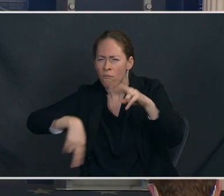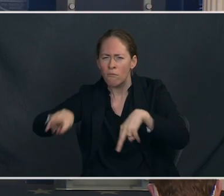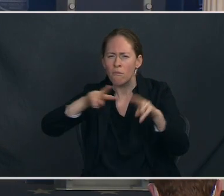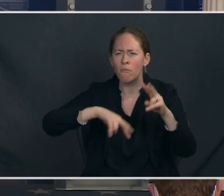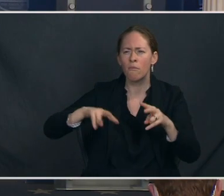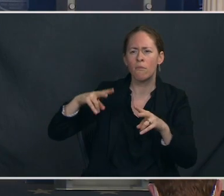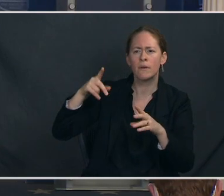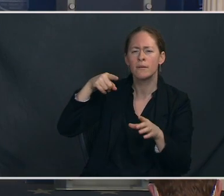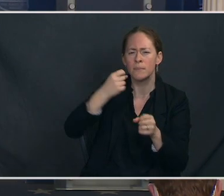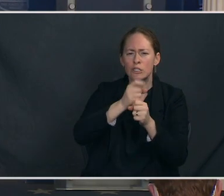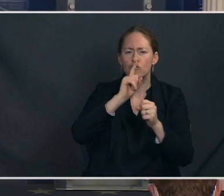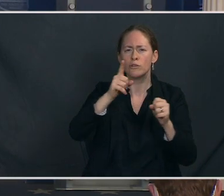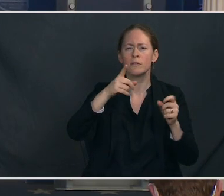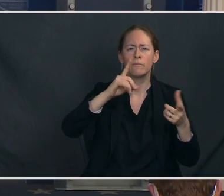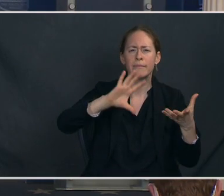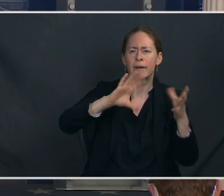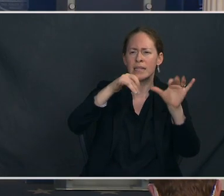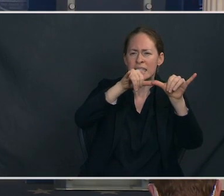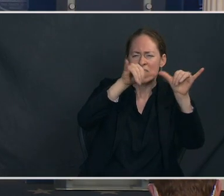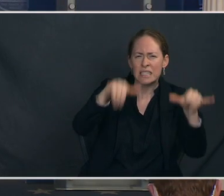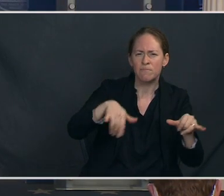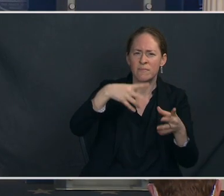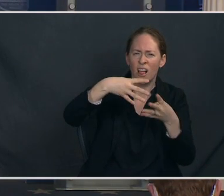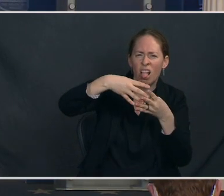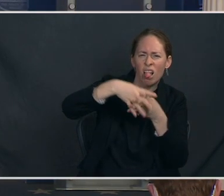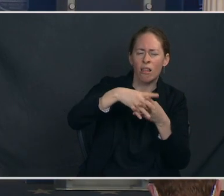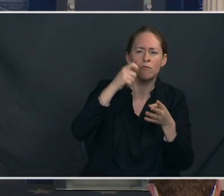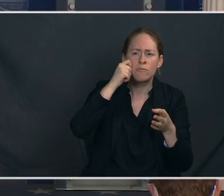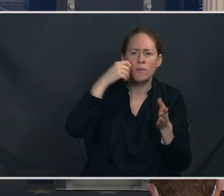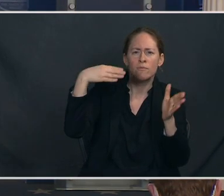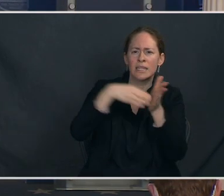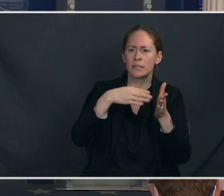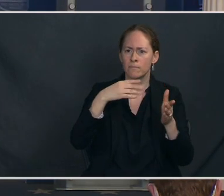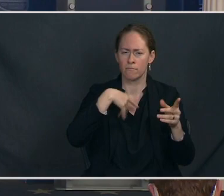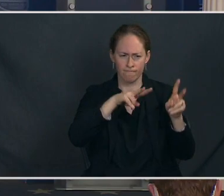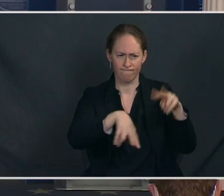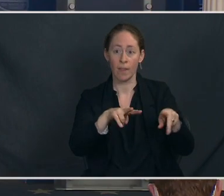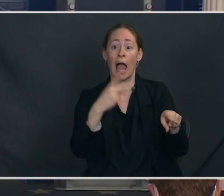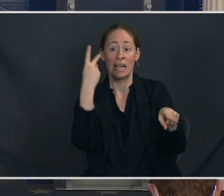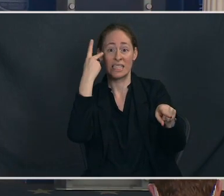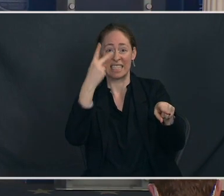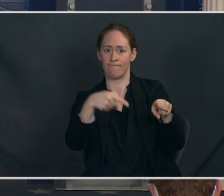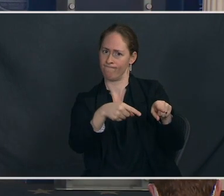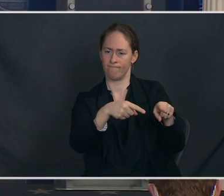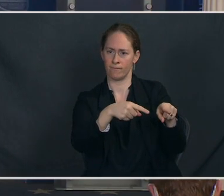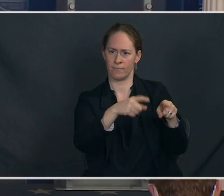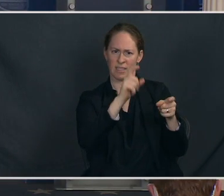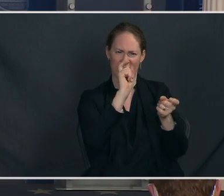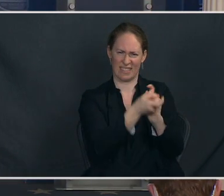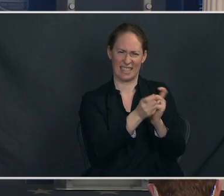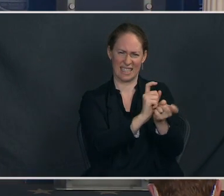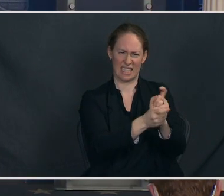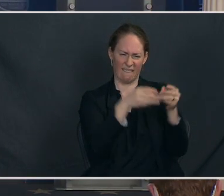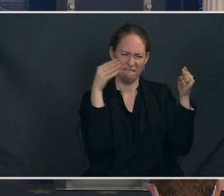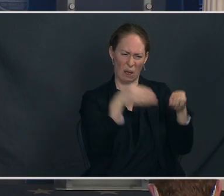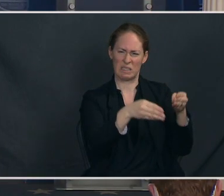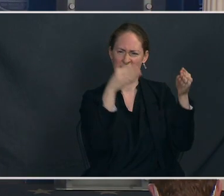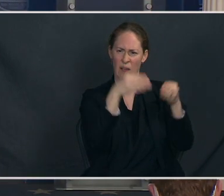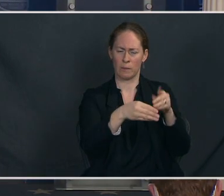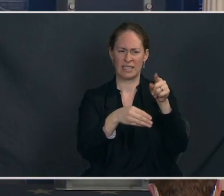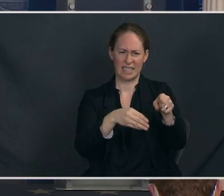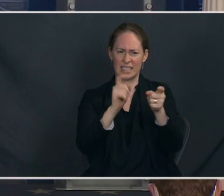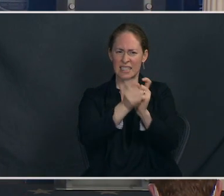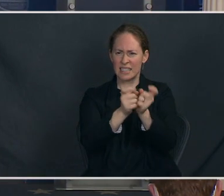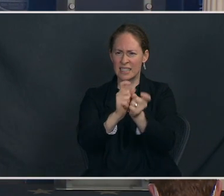it exists and to advance equity where we aren't doing enough. Every agency will place equity at